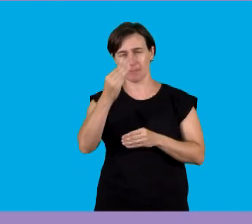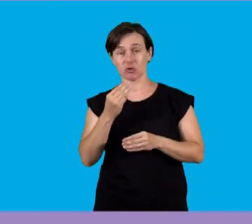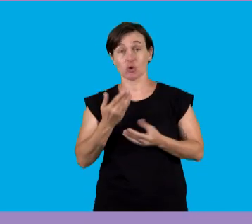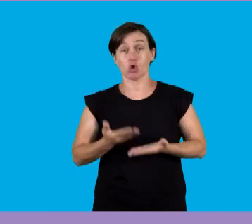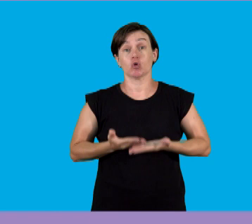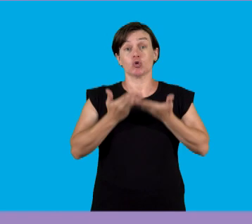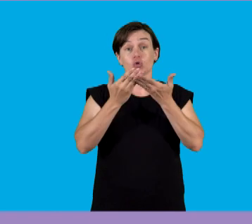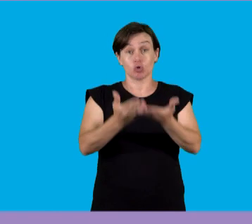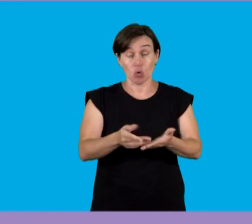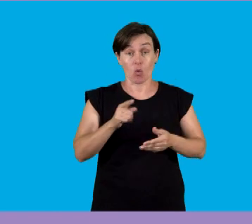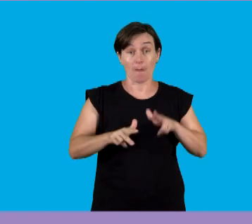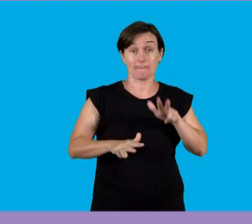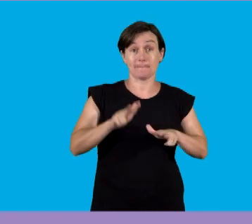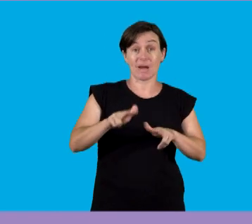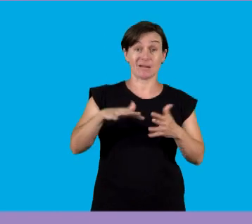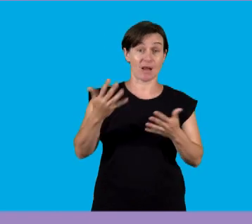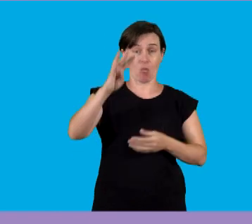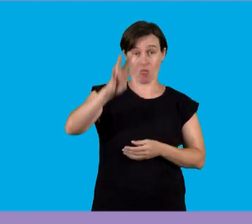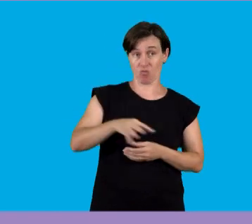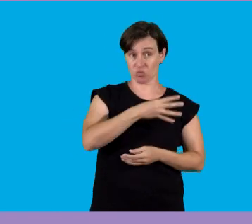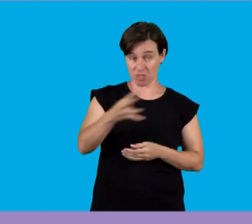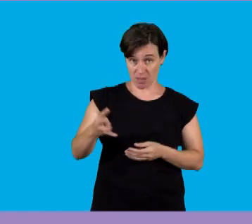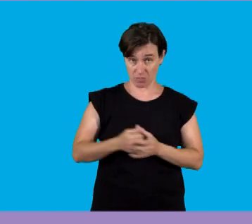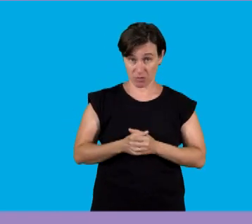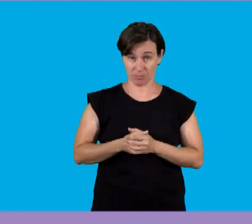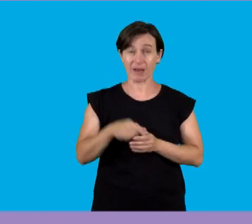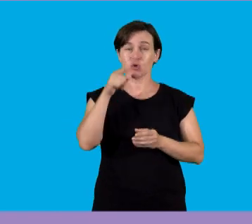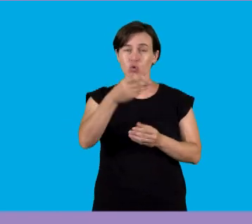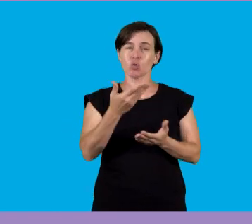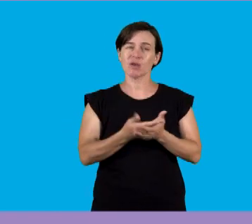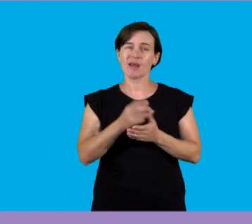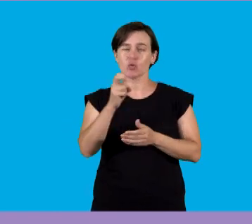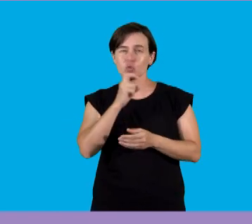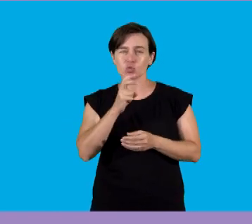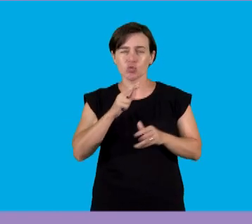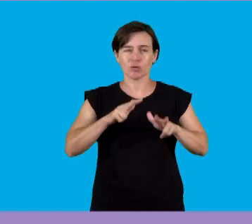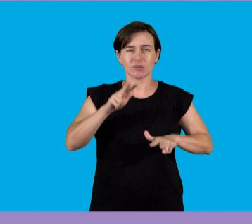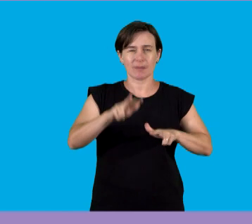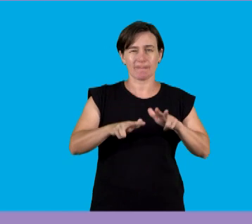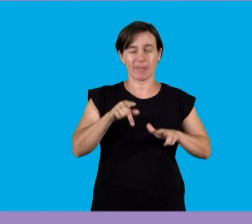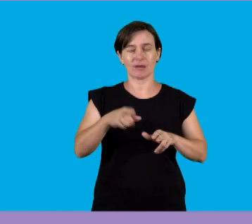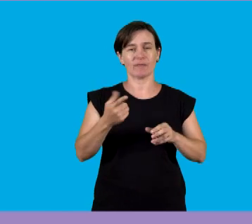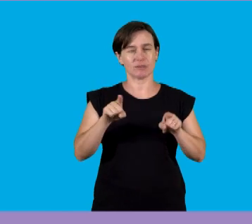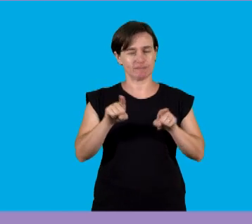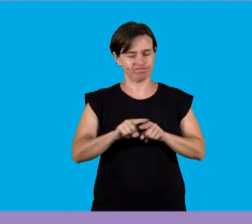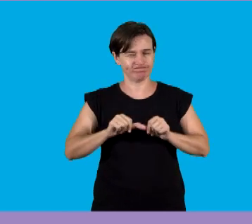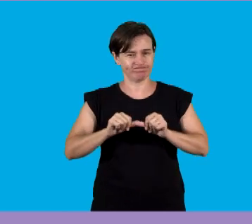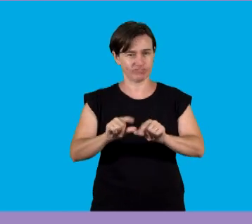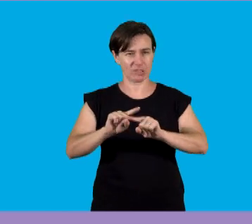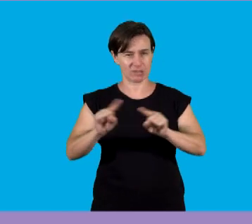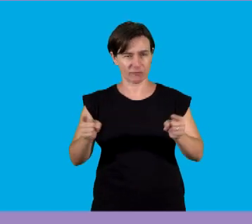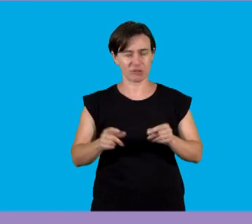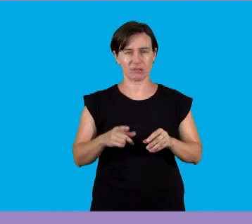geometric patterns in tables, and work with patterns that have a constant difference, a